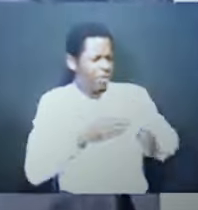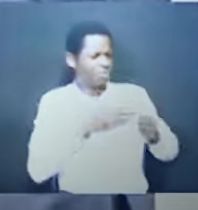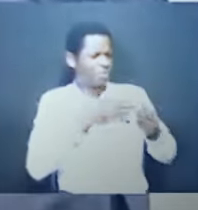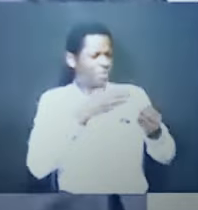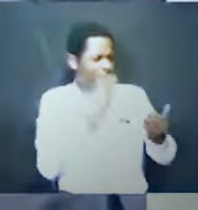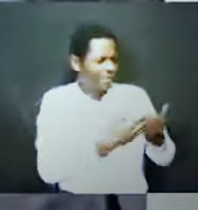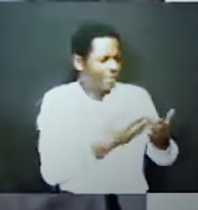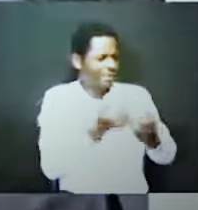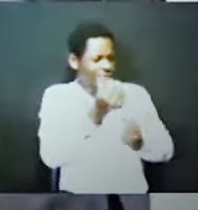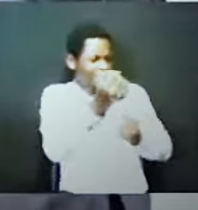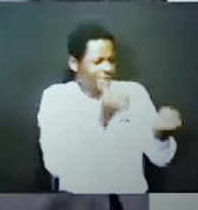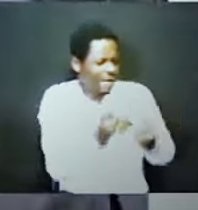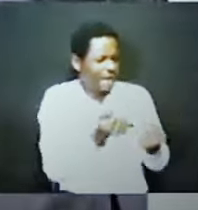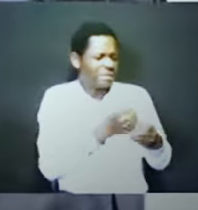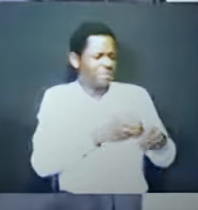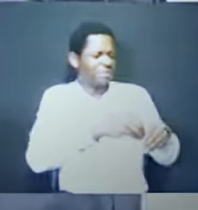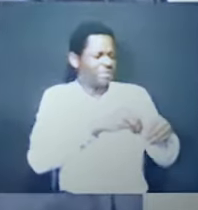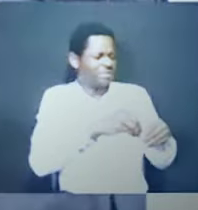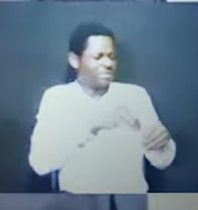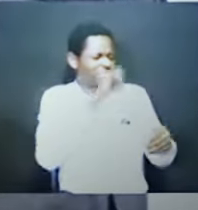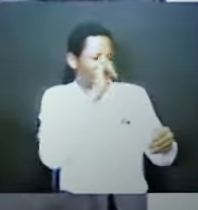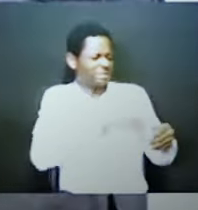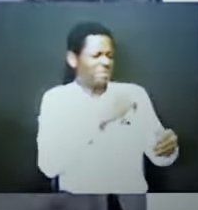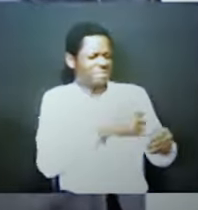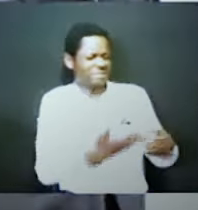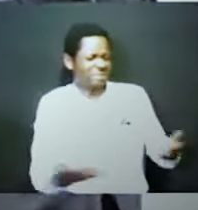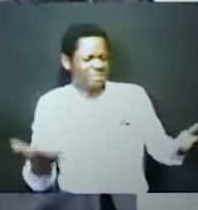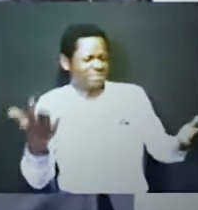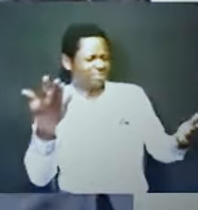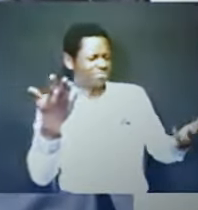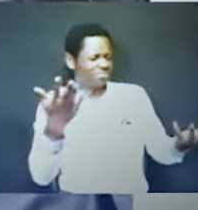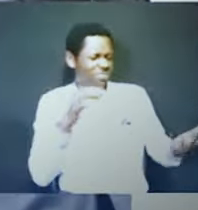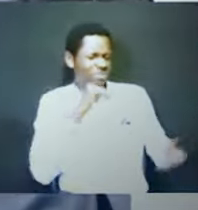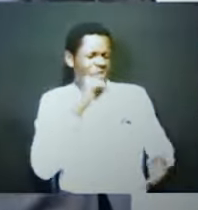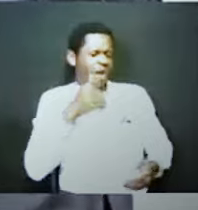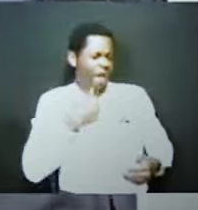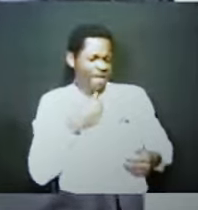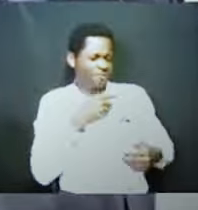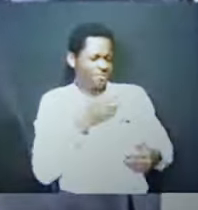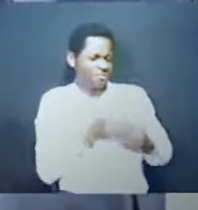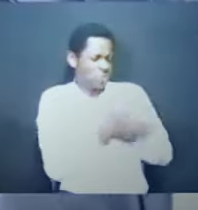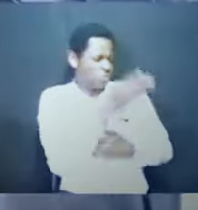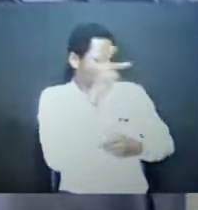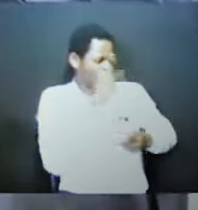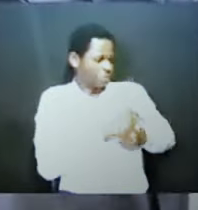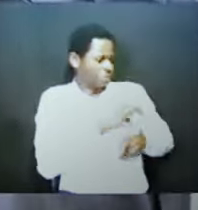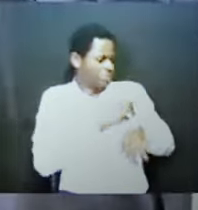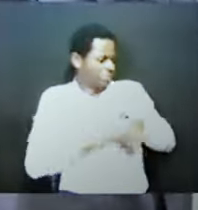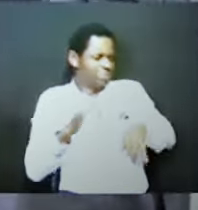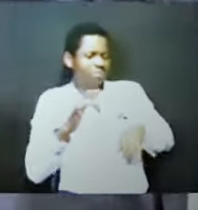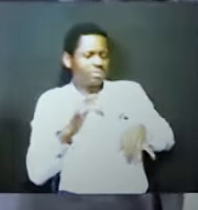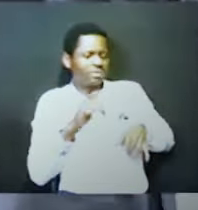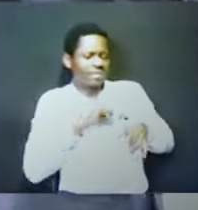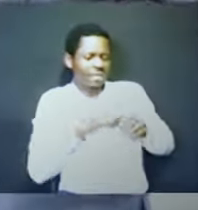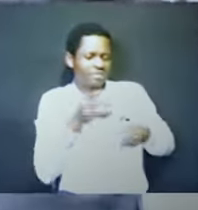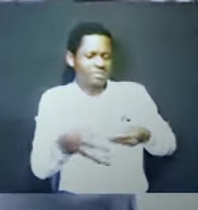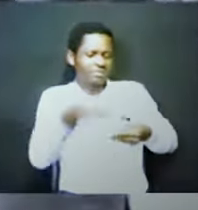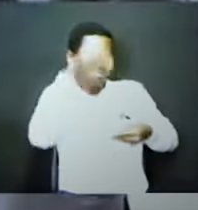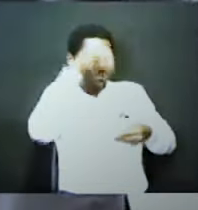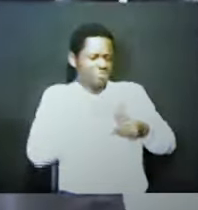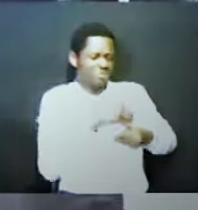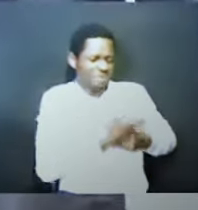I have, and they don't have God. They have overthrown God from his place and enthroned possessions.